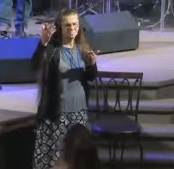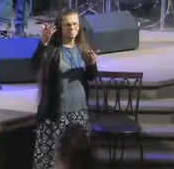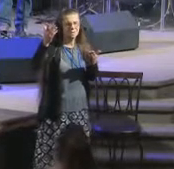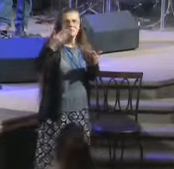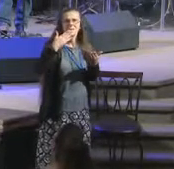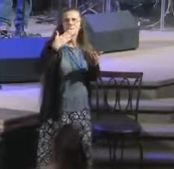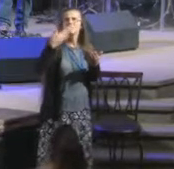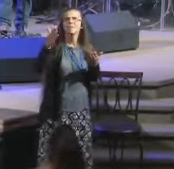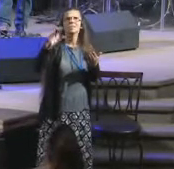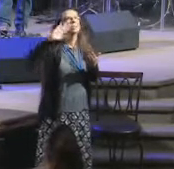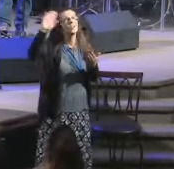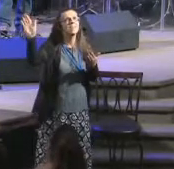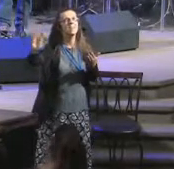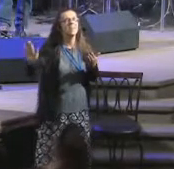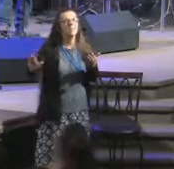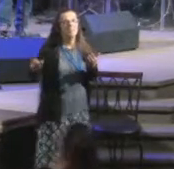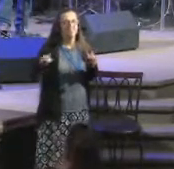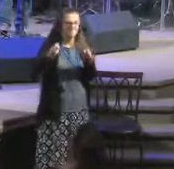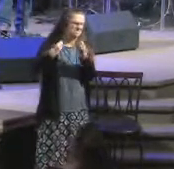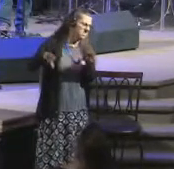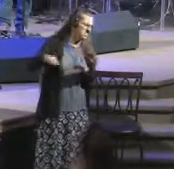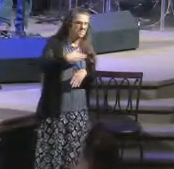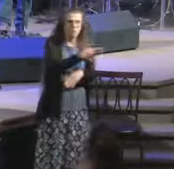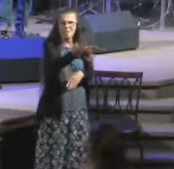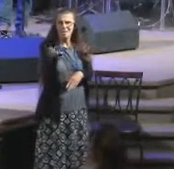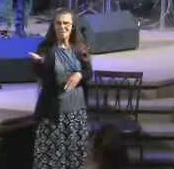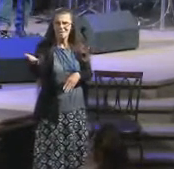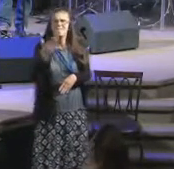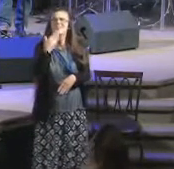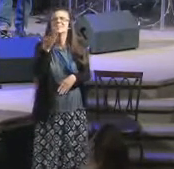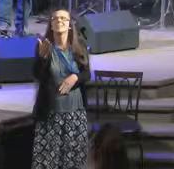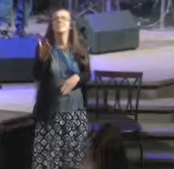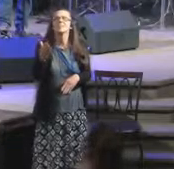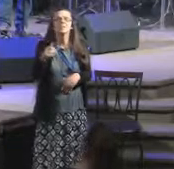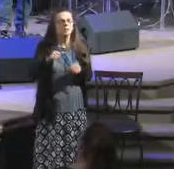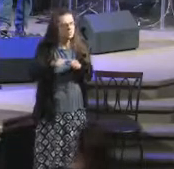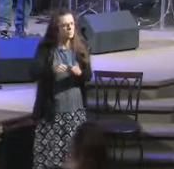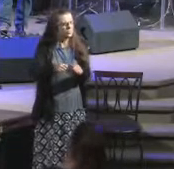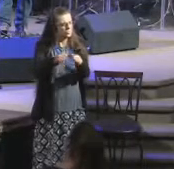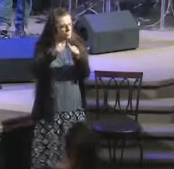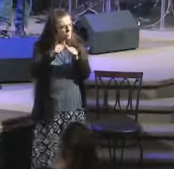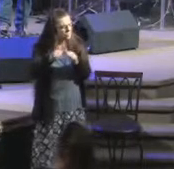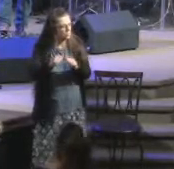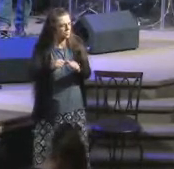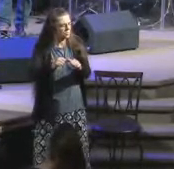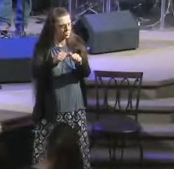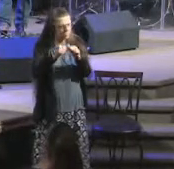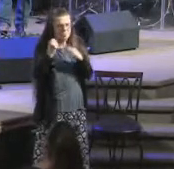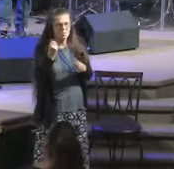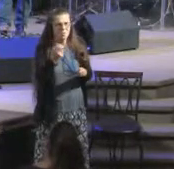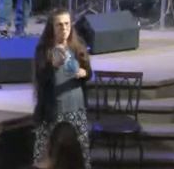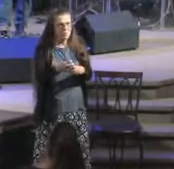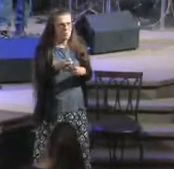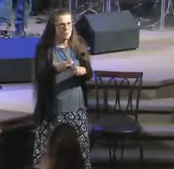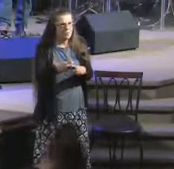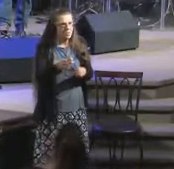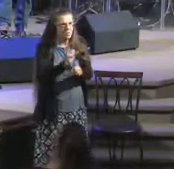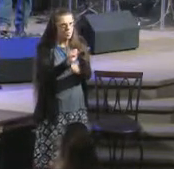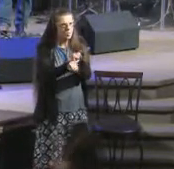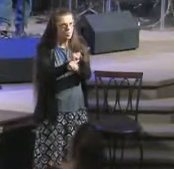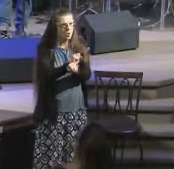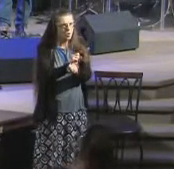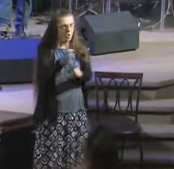thank you for never giving up on us. Thank you for continually, Lord, to work on us and to move